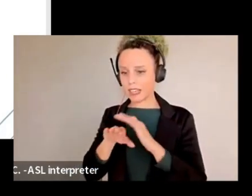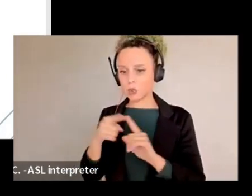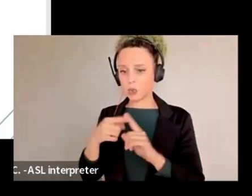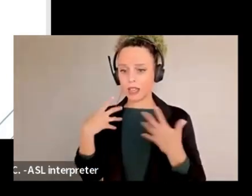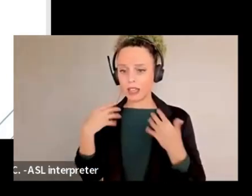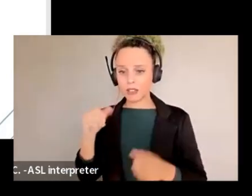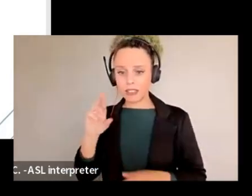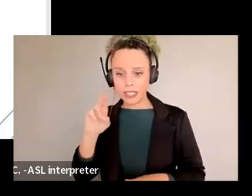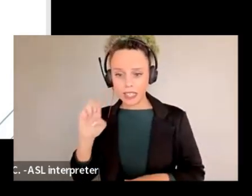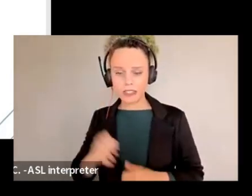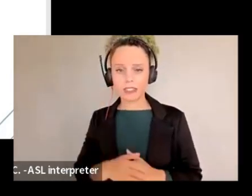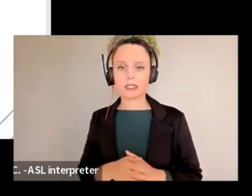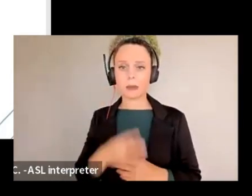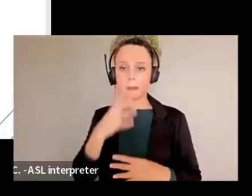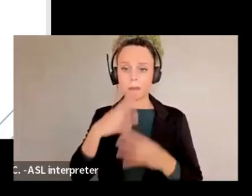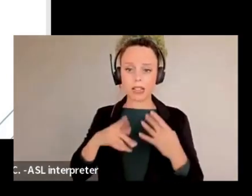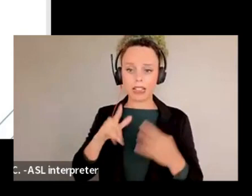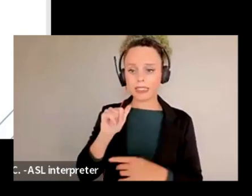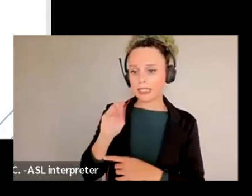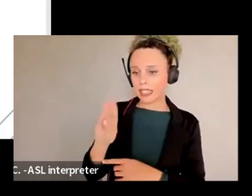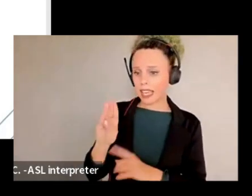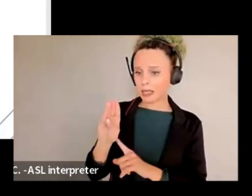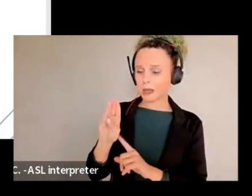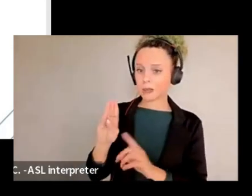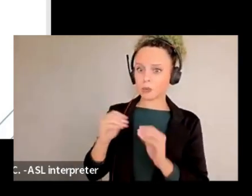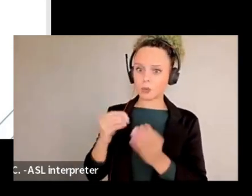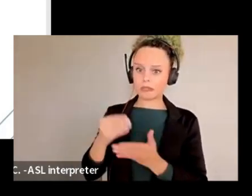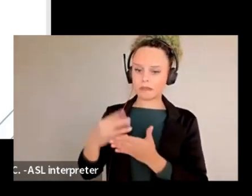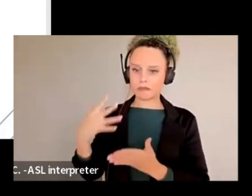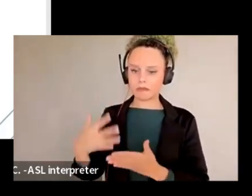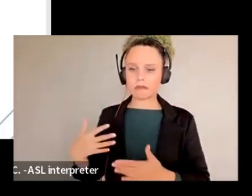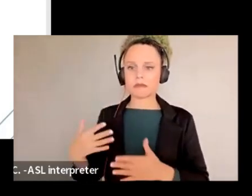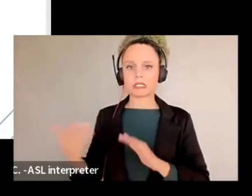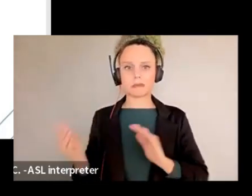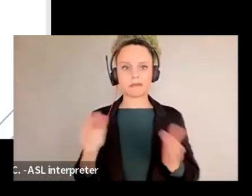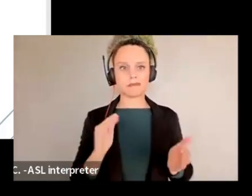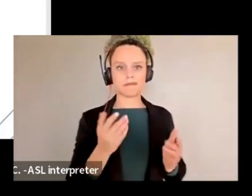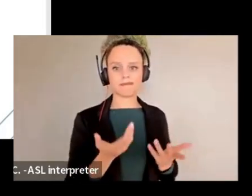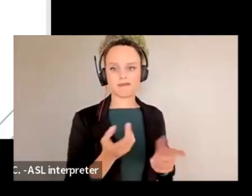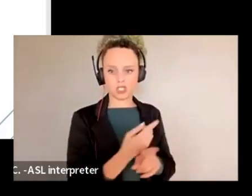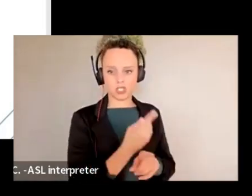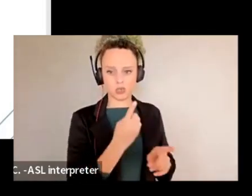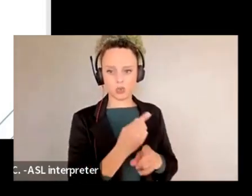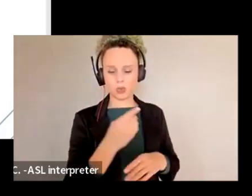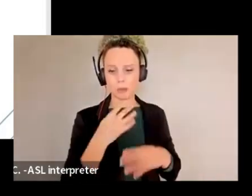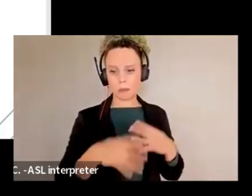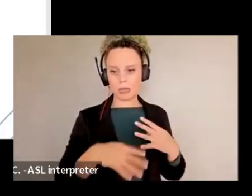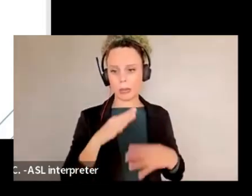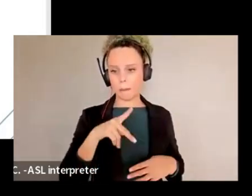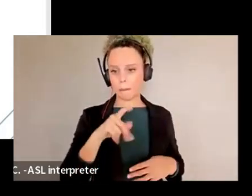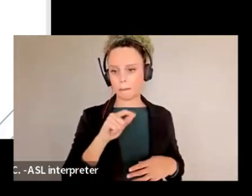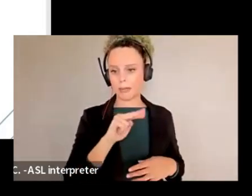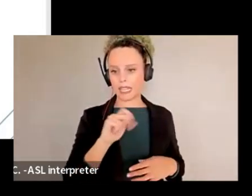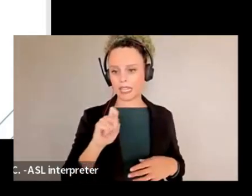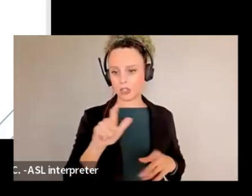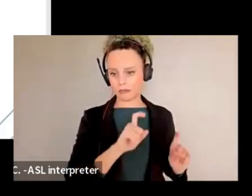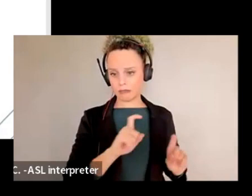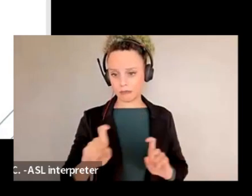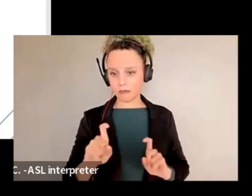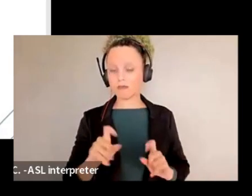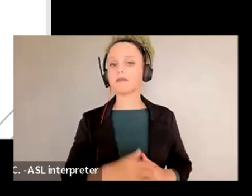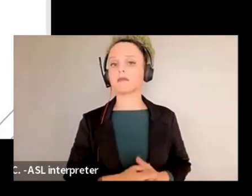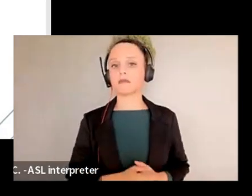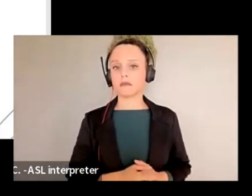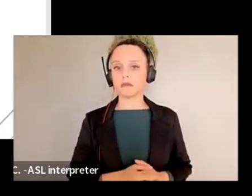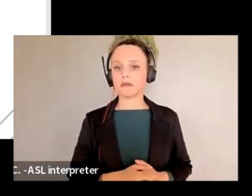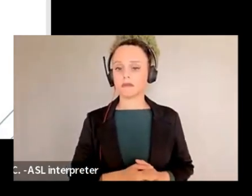into more issues when it comes to access to healthcare, access to blood labs that are normally more